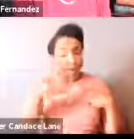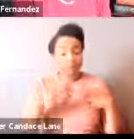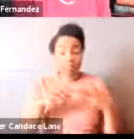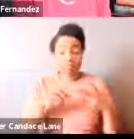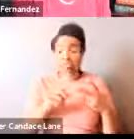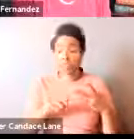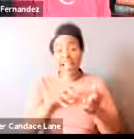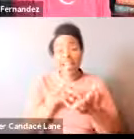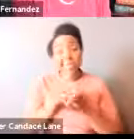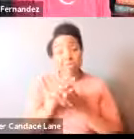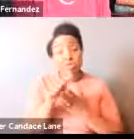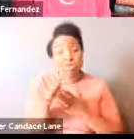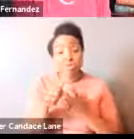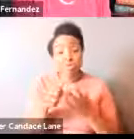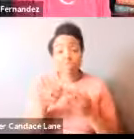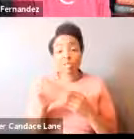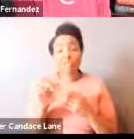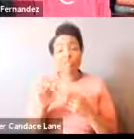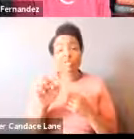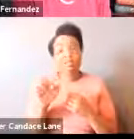cancer.